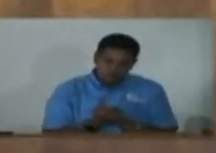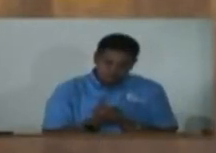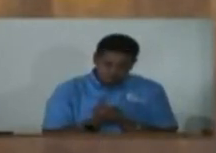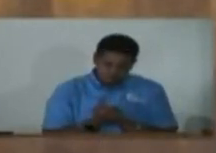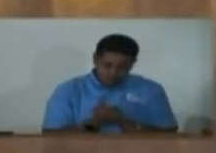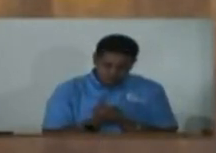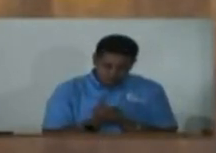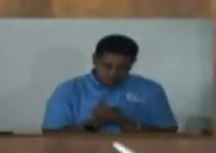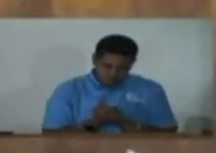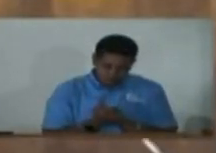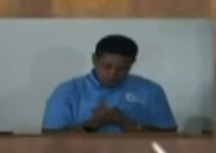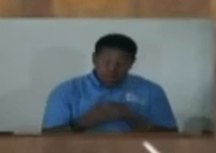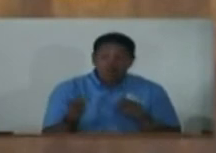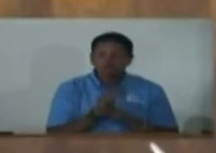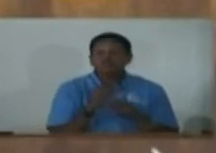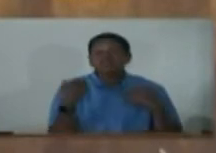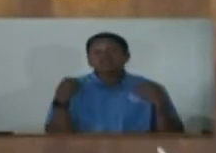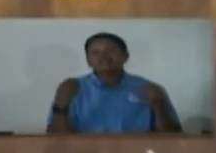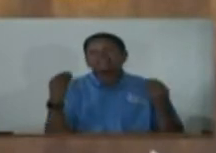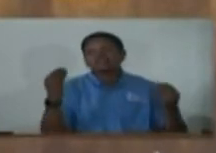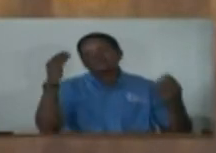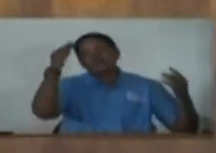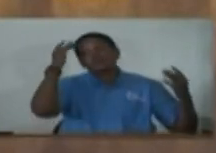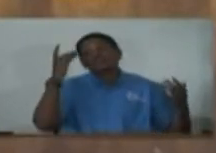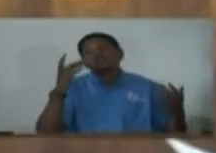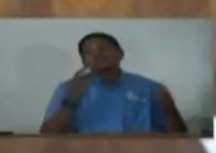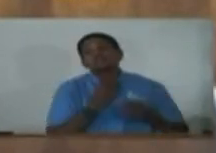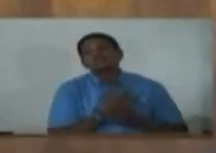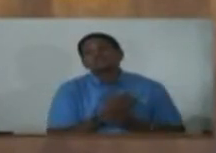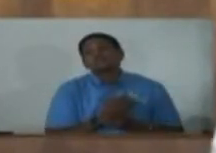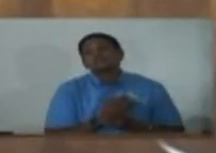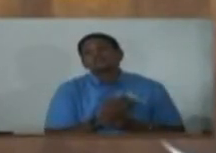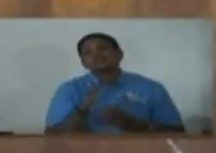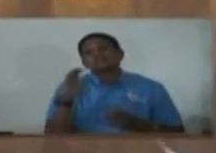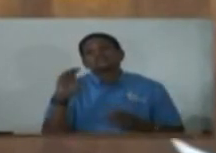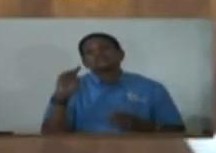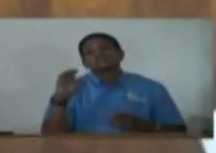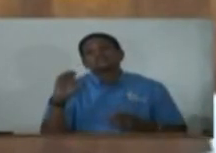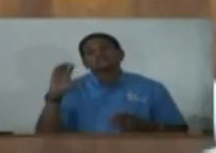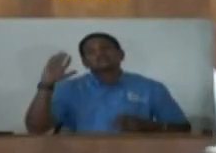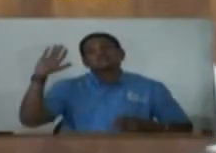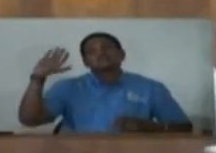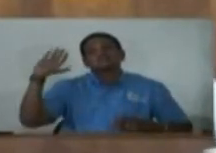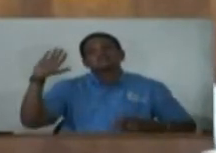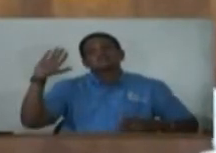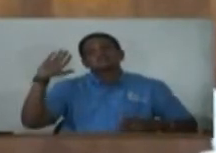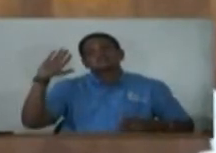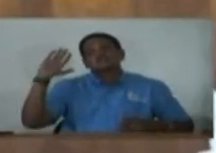Health giving consideration to CDC